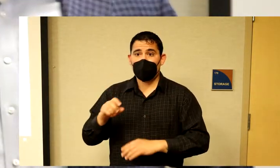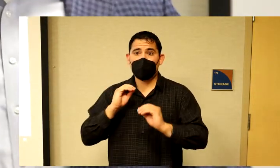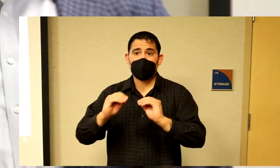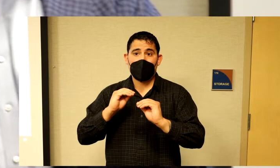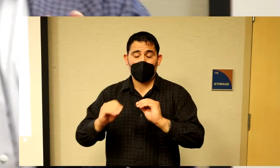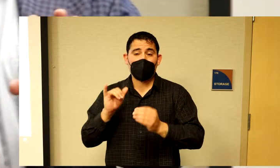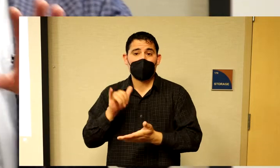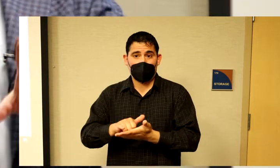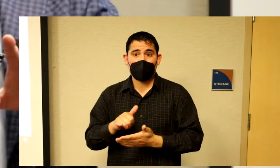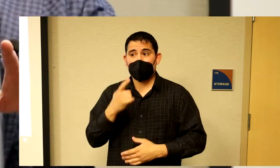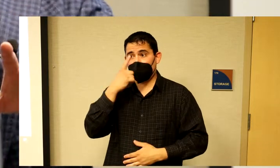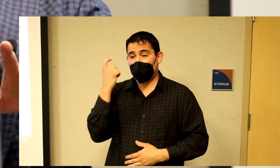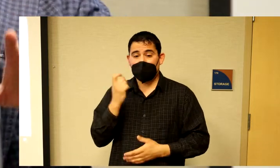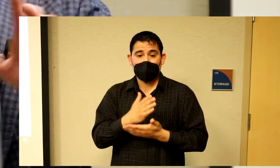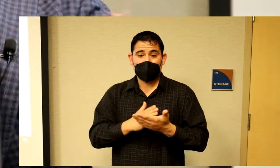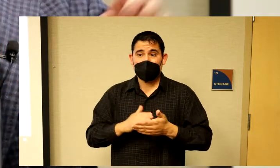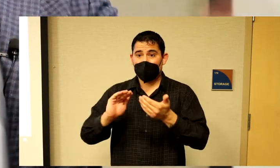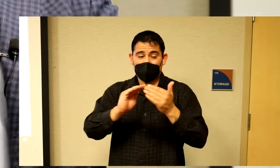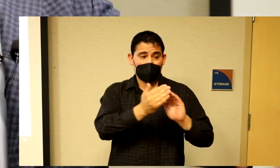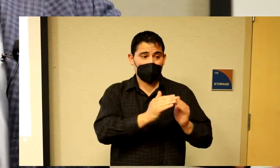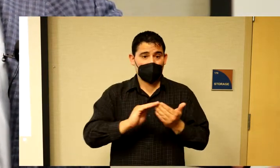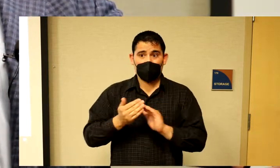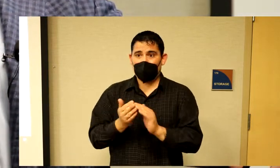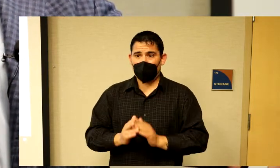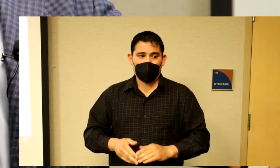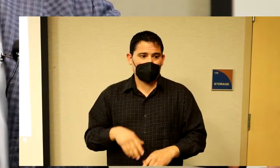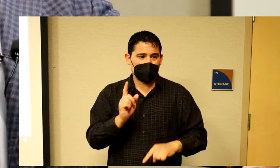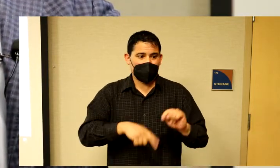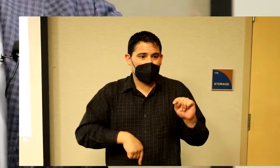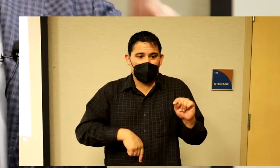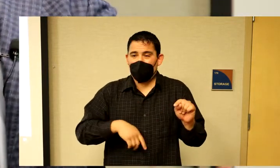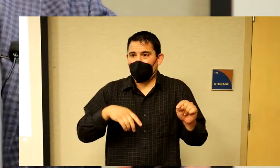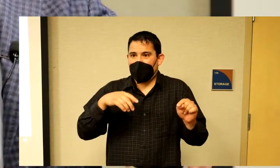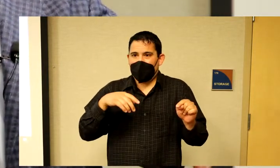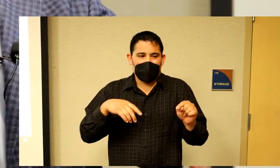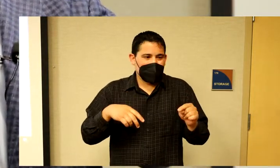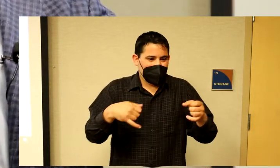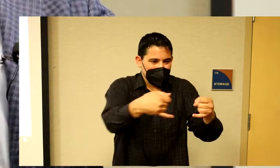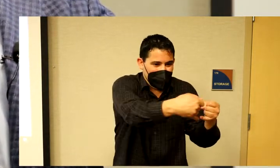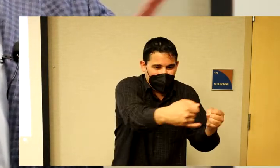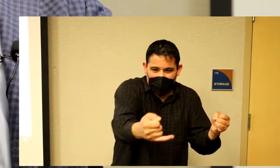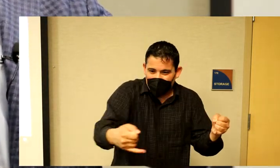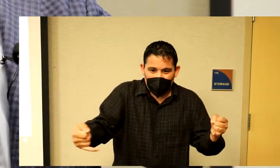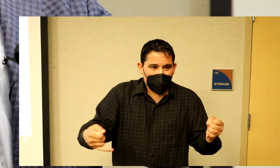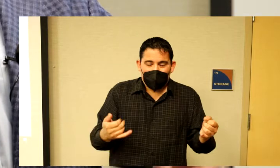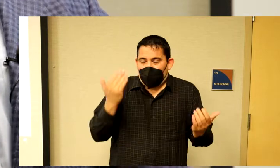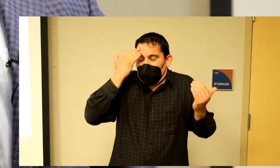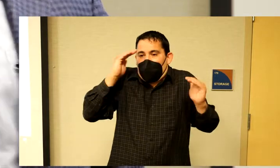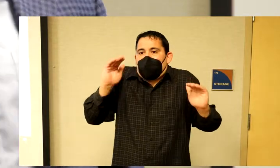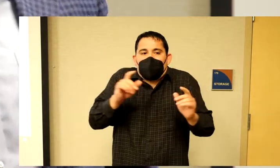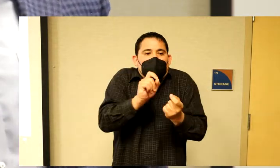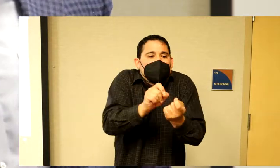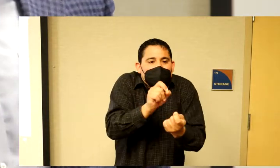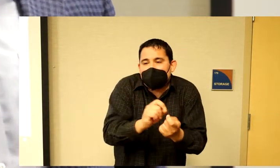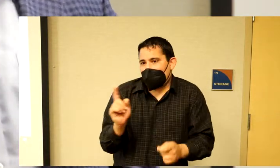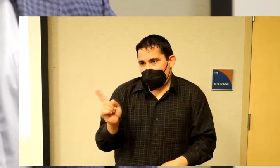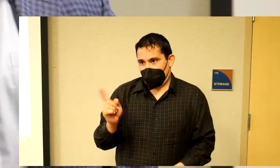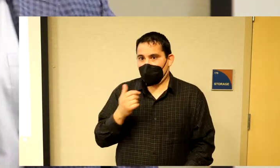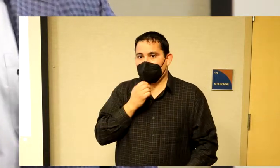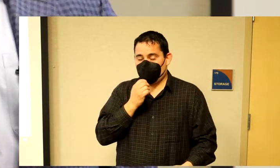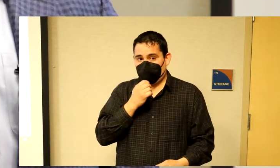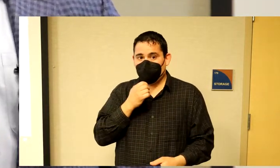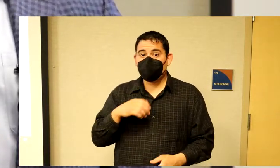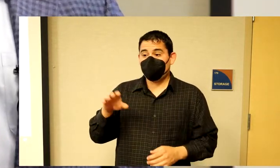Because some of the other communities are undefinable, but Goshen is actually a census designated place, so it's clearly defined, and Eddie believes there's a slice cut off of